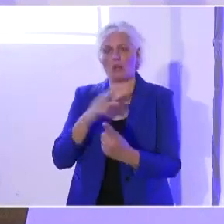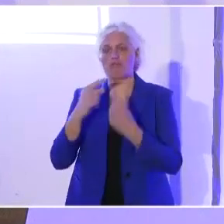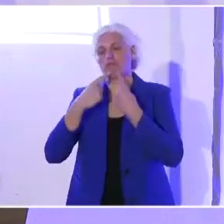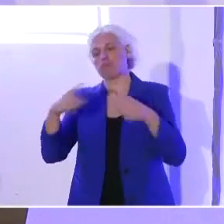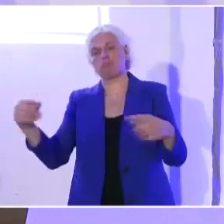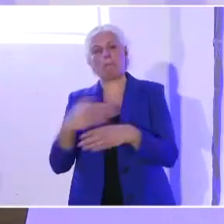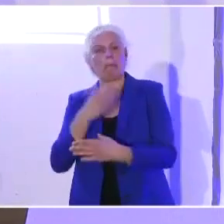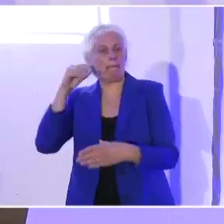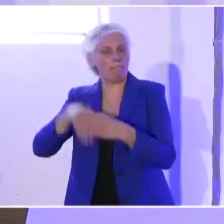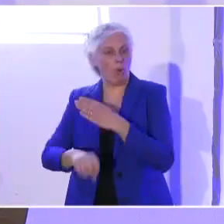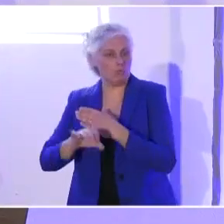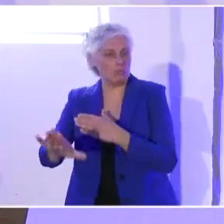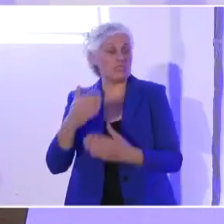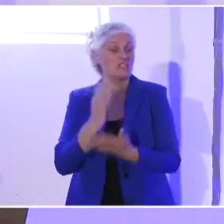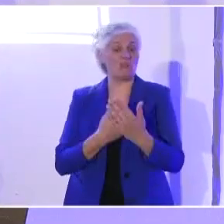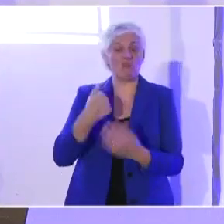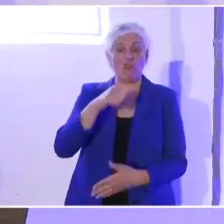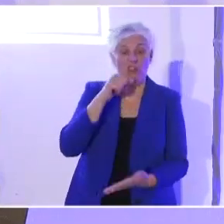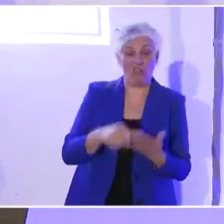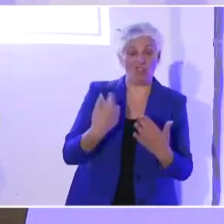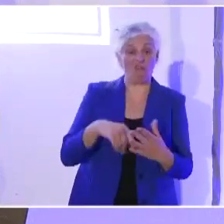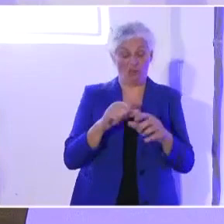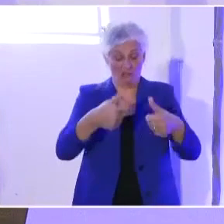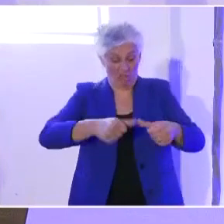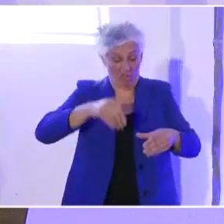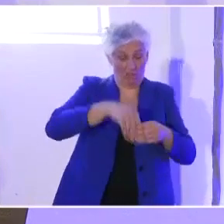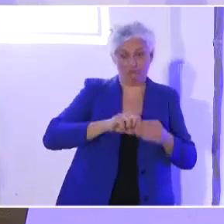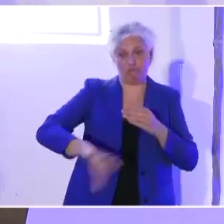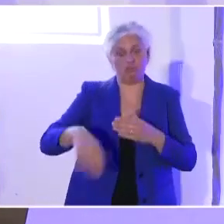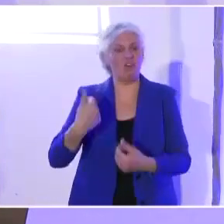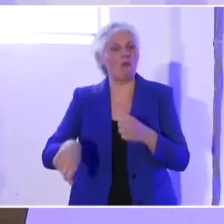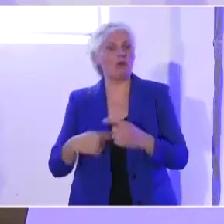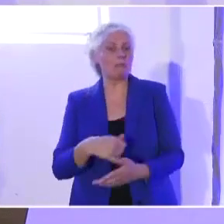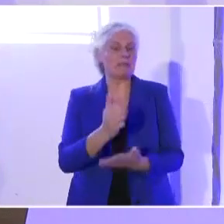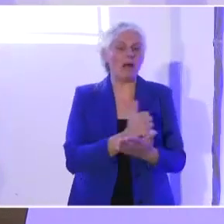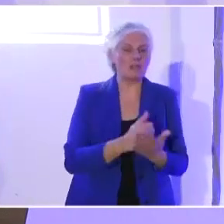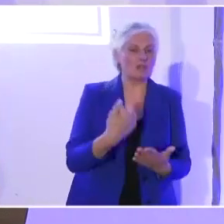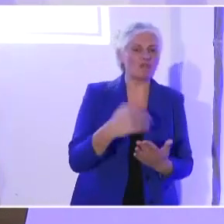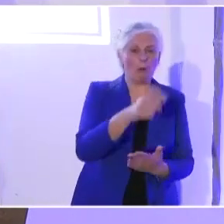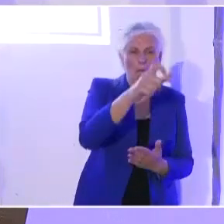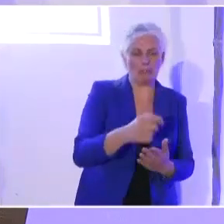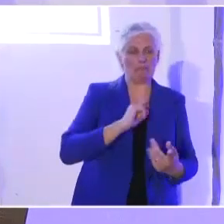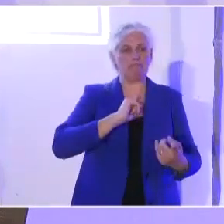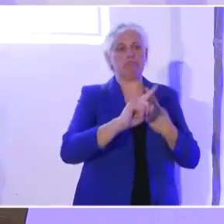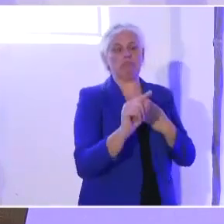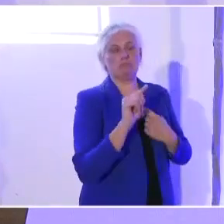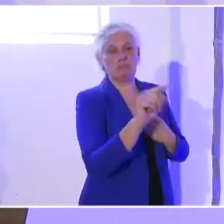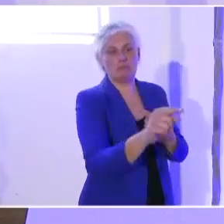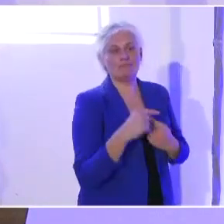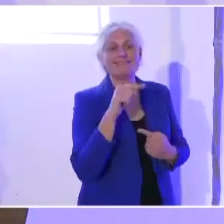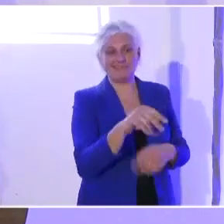by post. So somebody putting the wrong letter in the wrong envelope or an email going to the wrong recipient because of an autofill